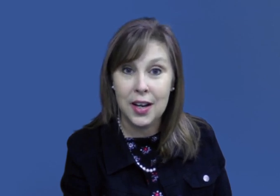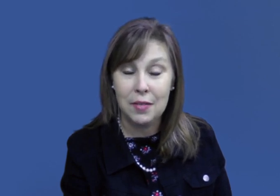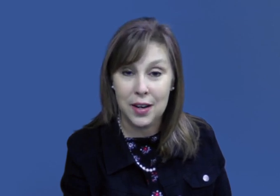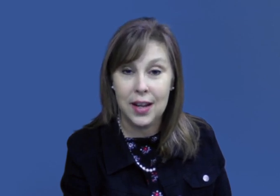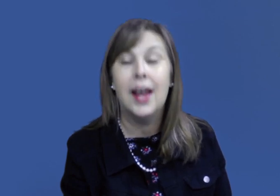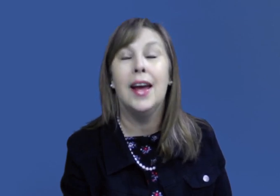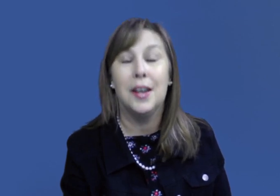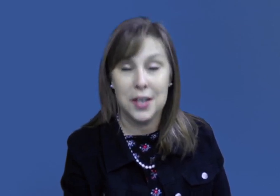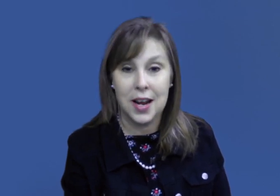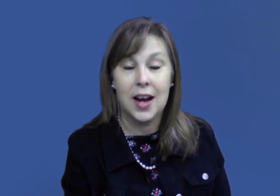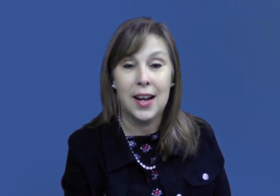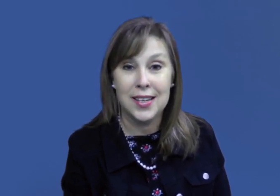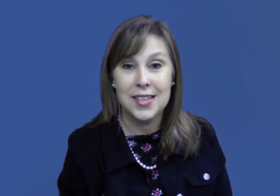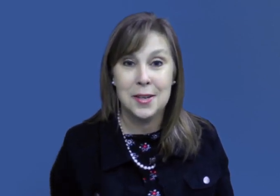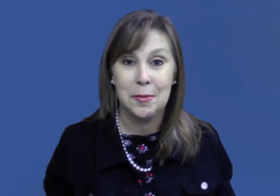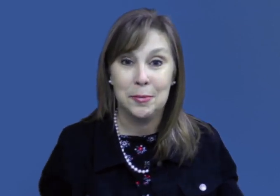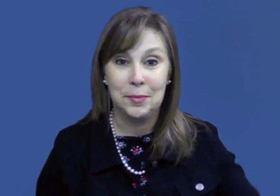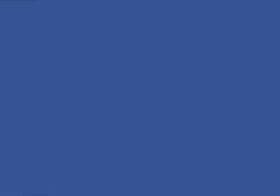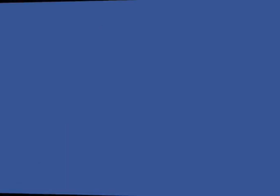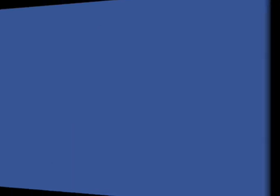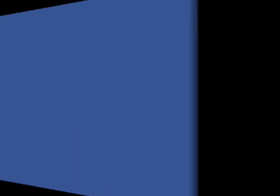good evening, and good night.